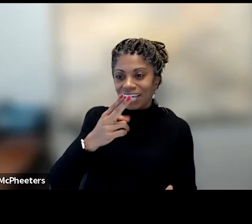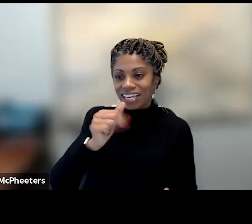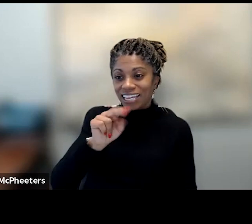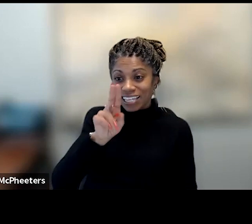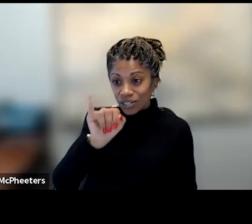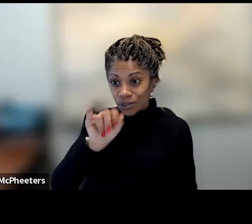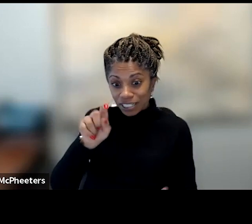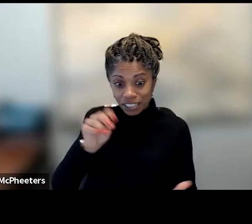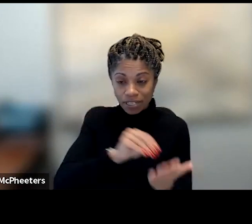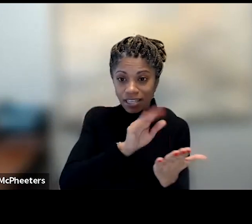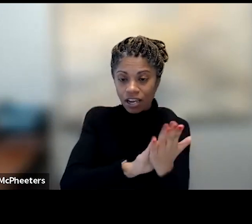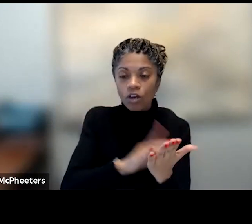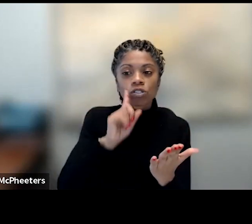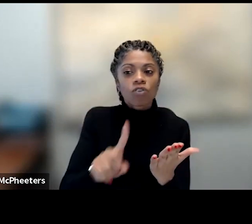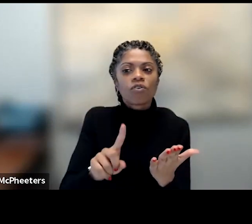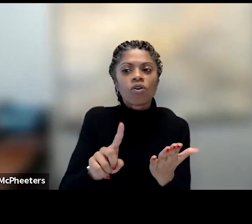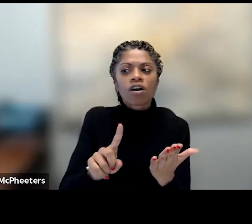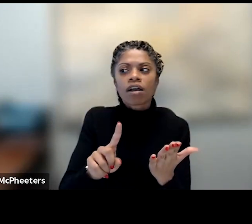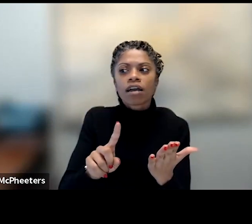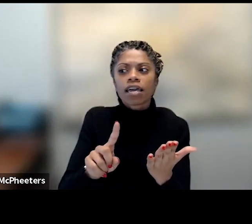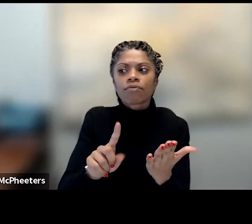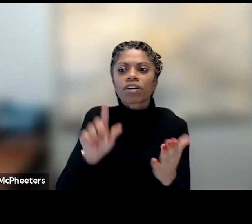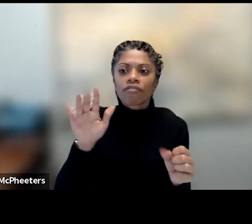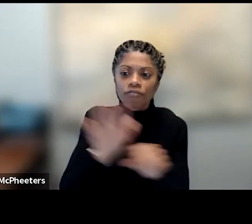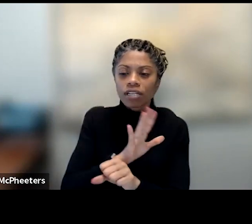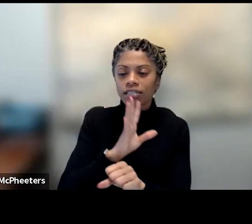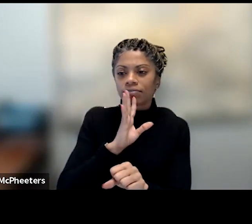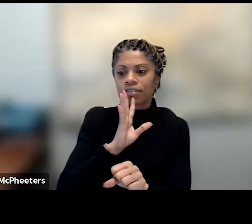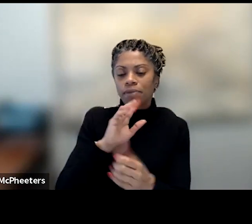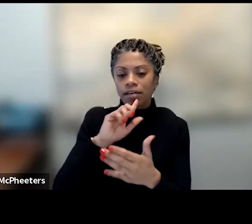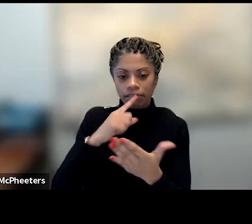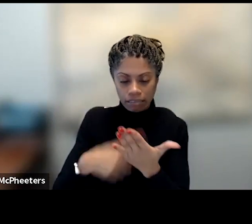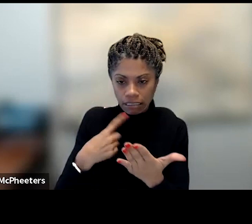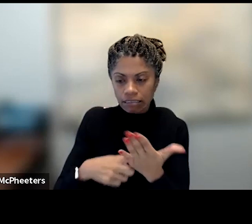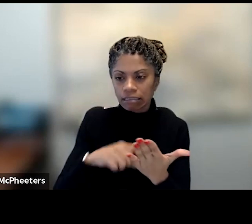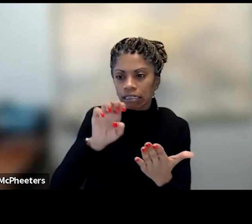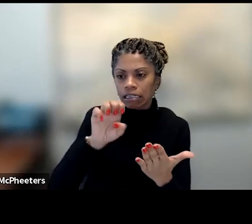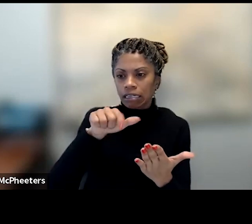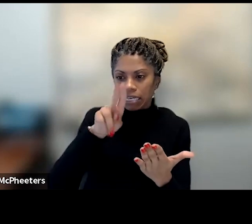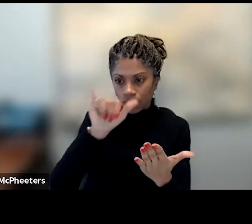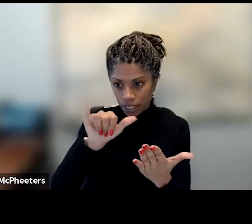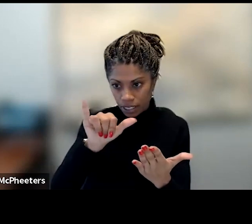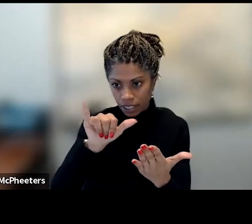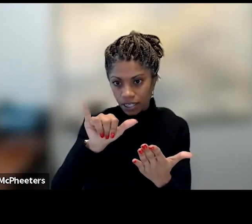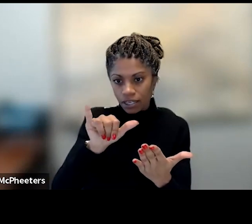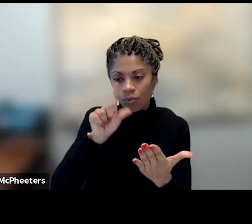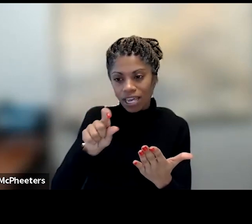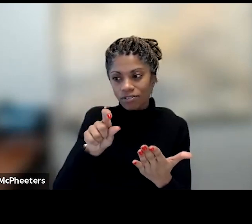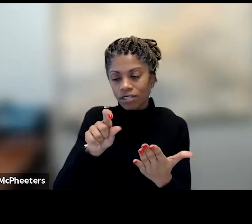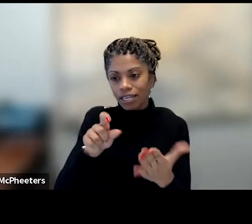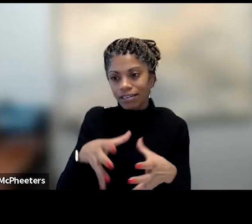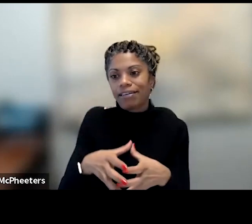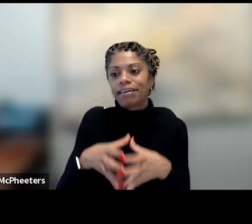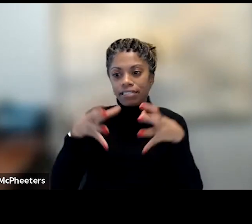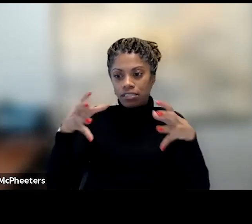is not our first language. So if we're going to fully talk about equity and make sure that you have the tools to do DEI work in your organizations, we have to expand. So you can